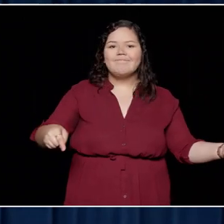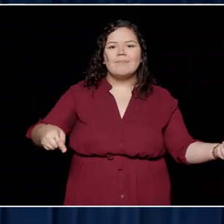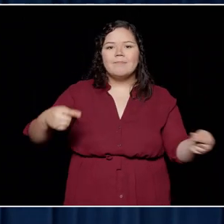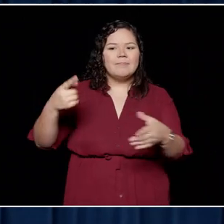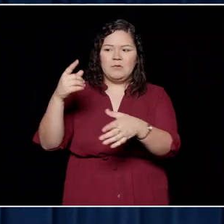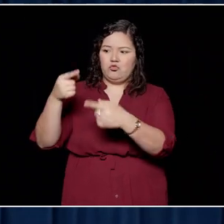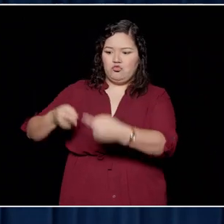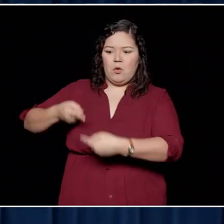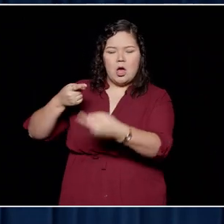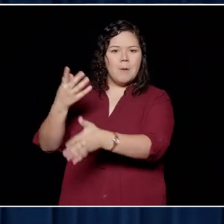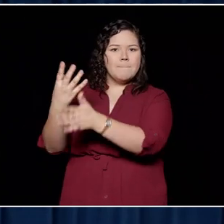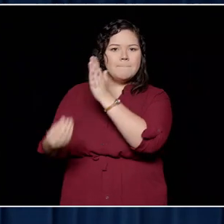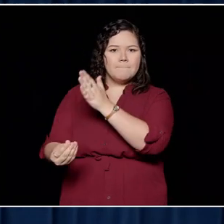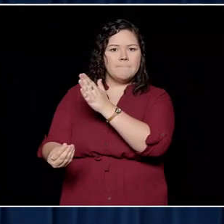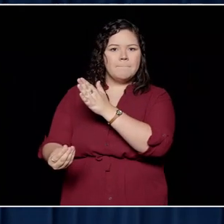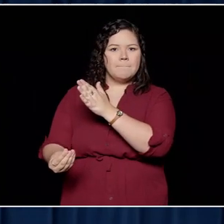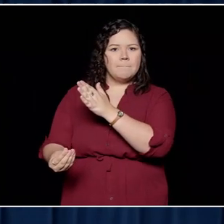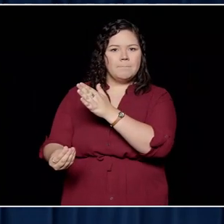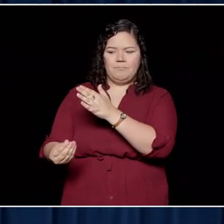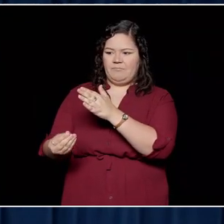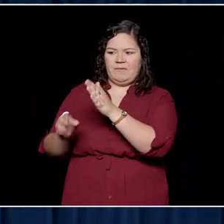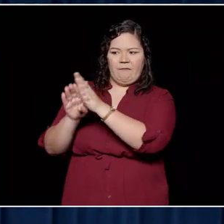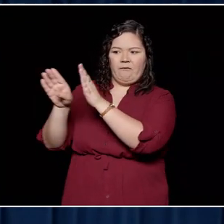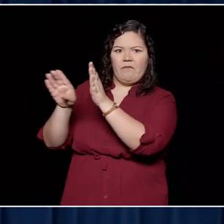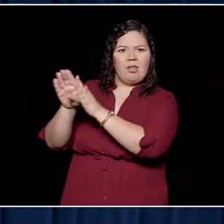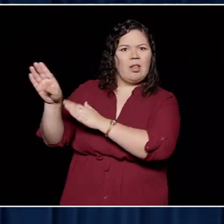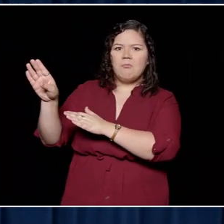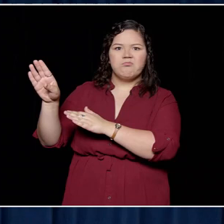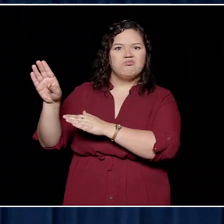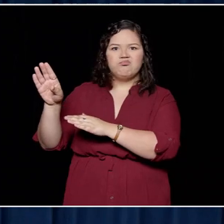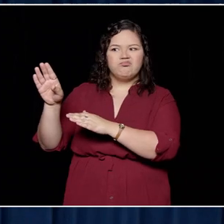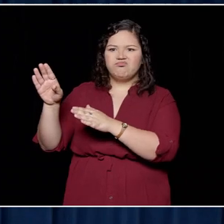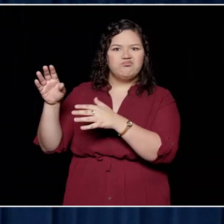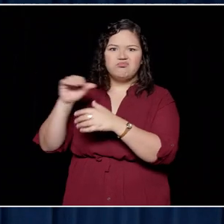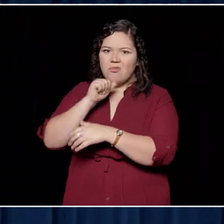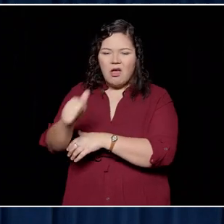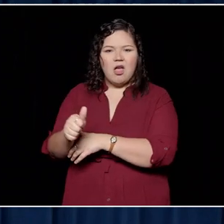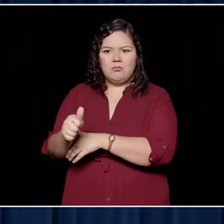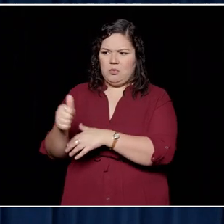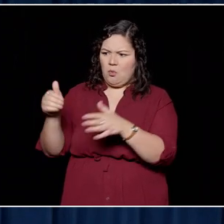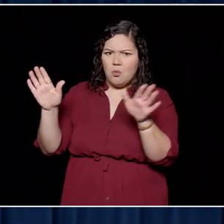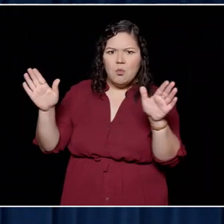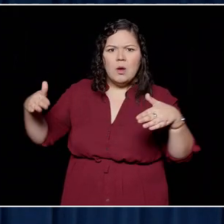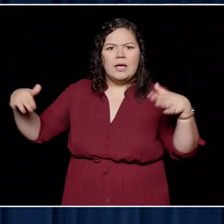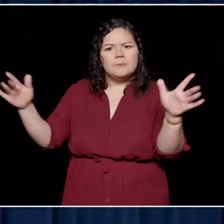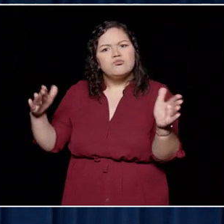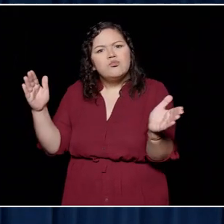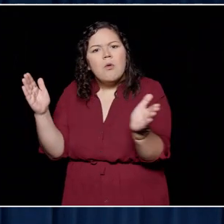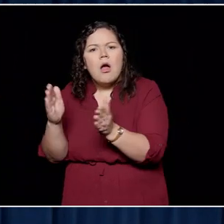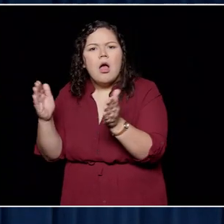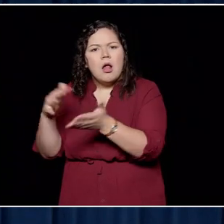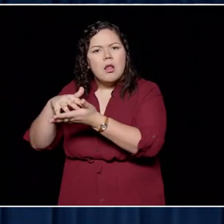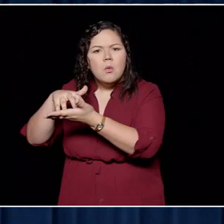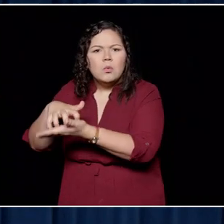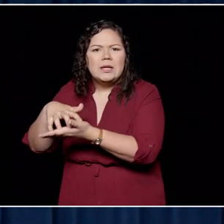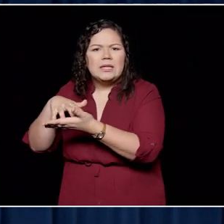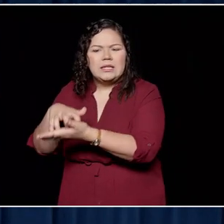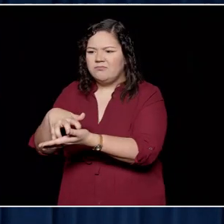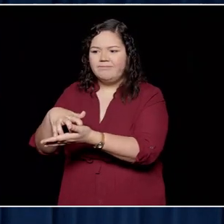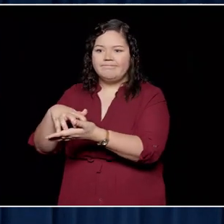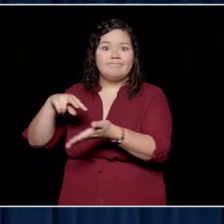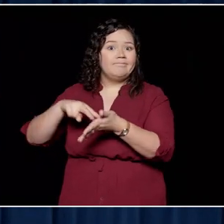developed. Its wings never got large. It was never able to